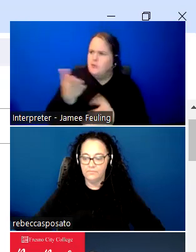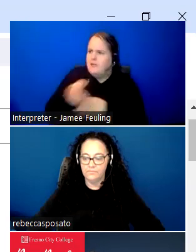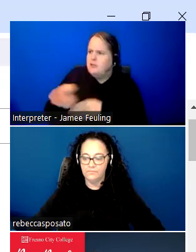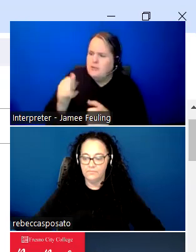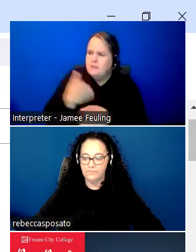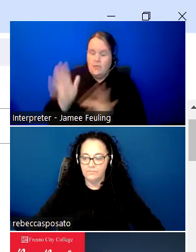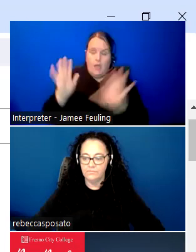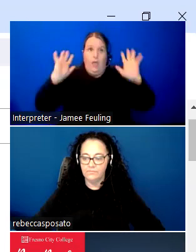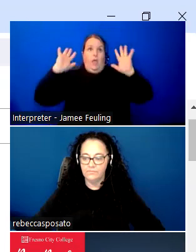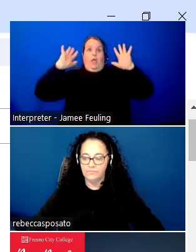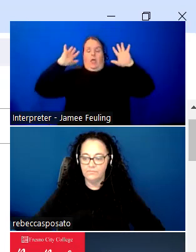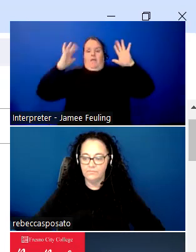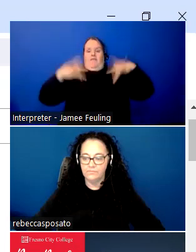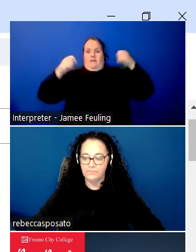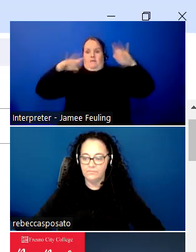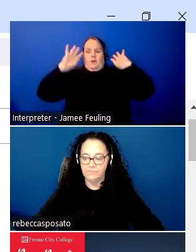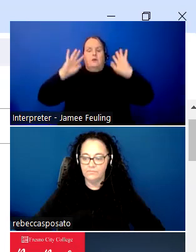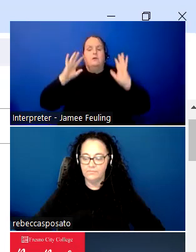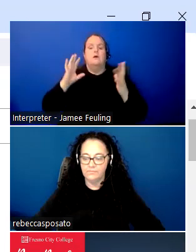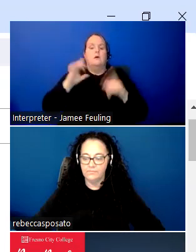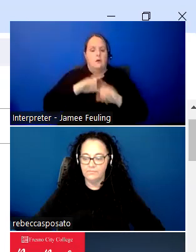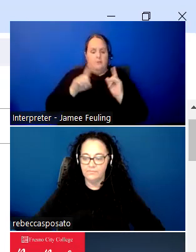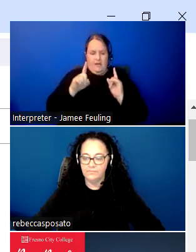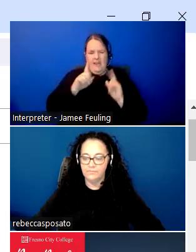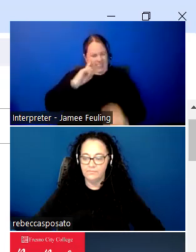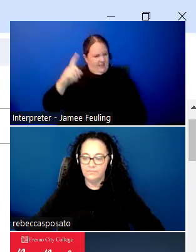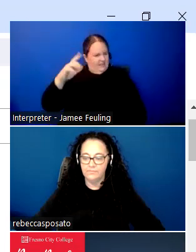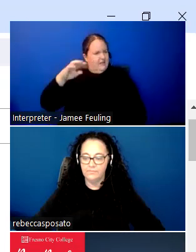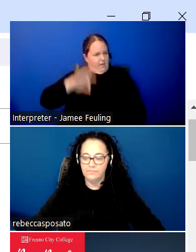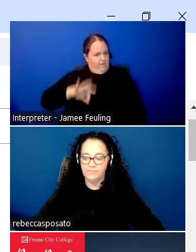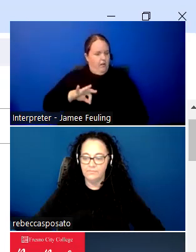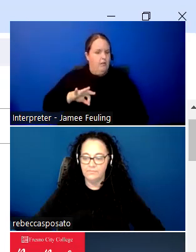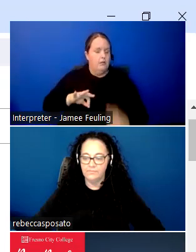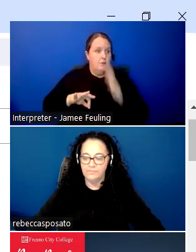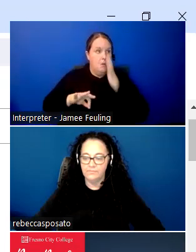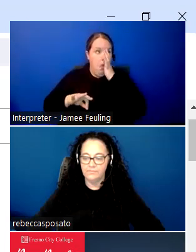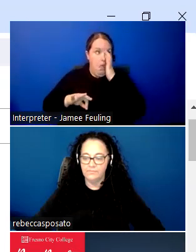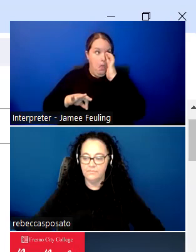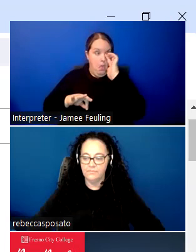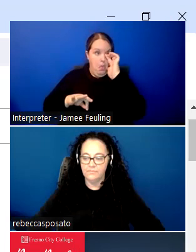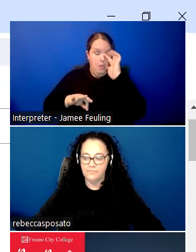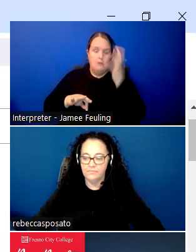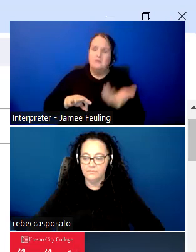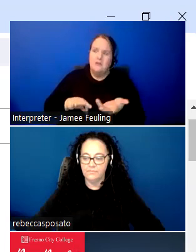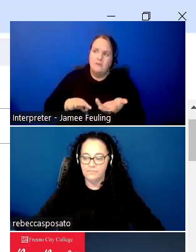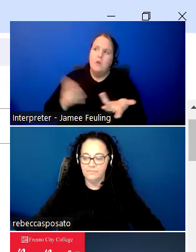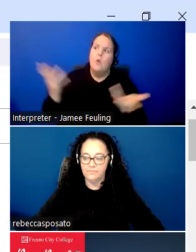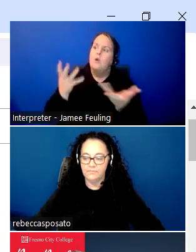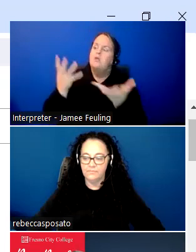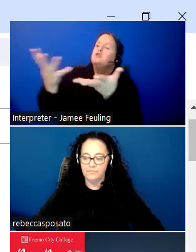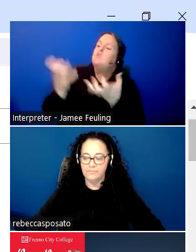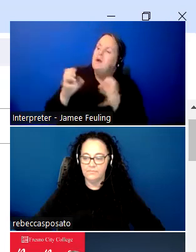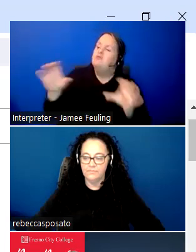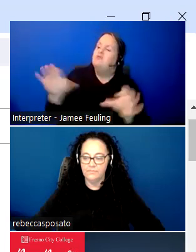like, oh. But a lot of times I think it's helpful to kind of go, what would you like to do? What is